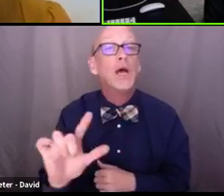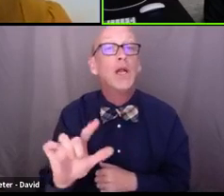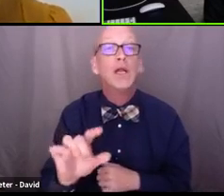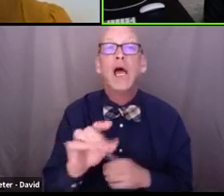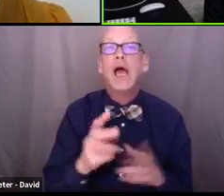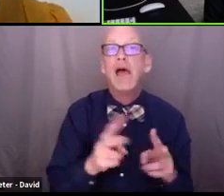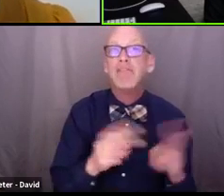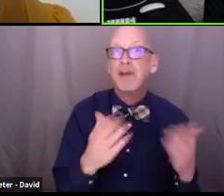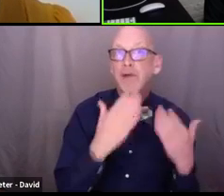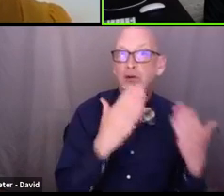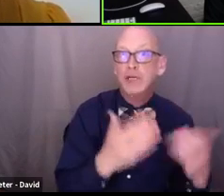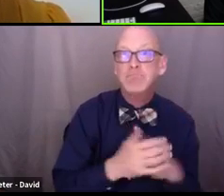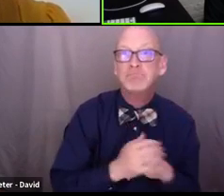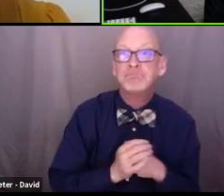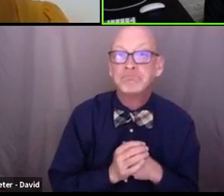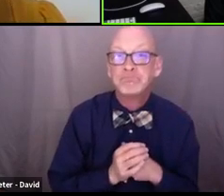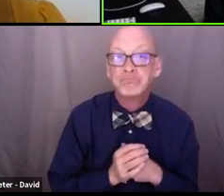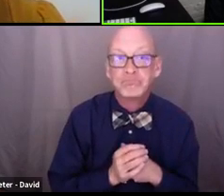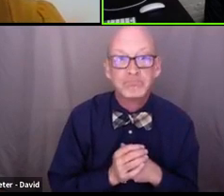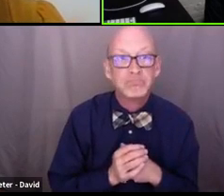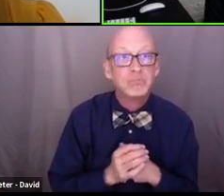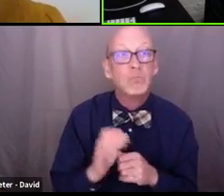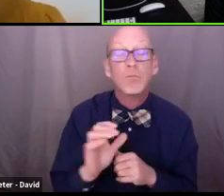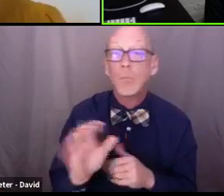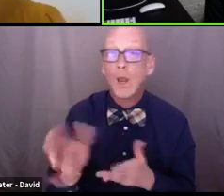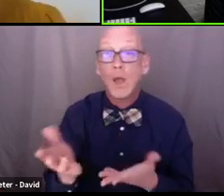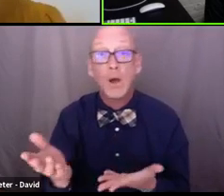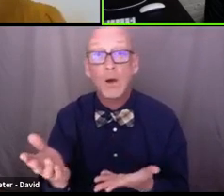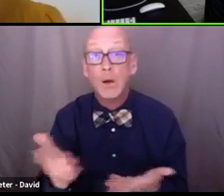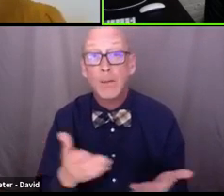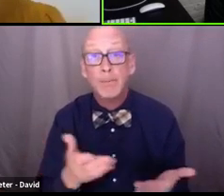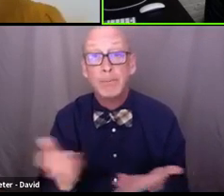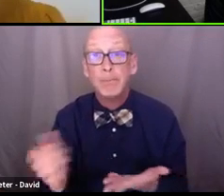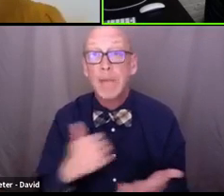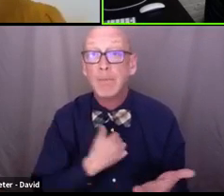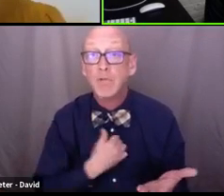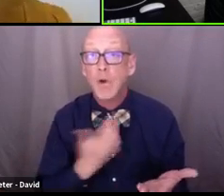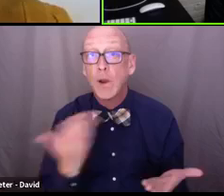start with Craig. I'm sorry, go ahead.